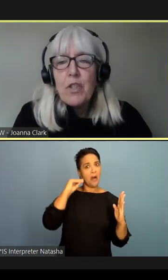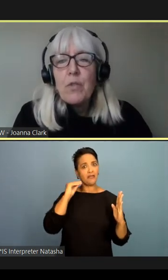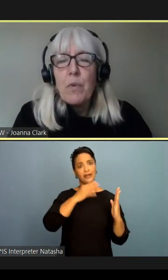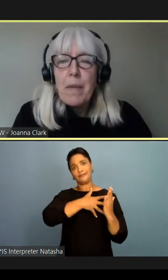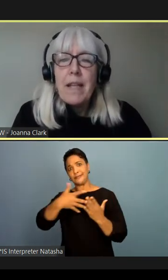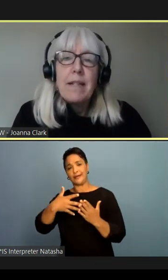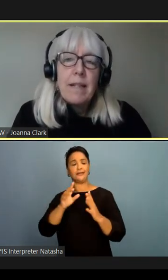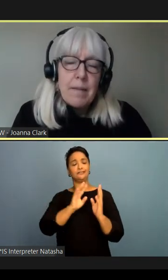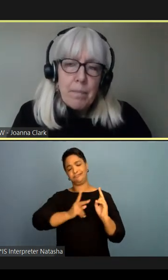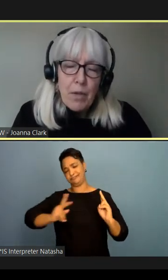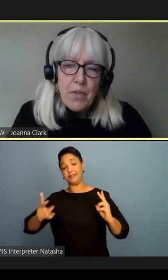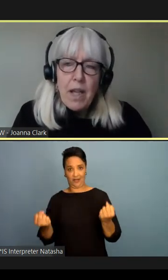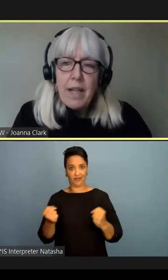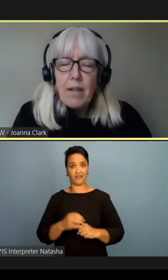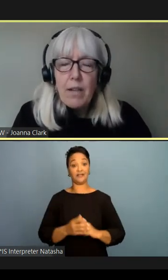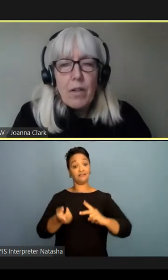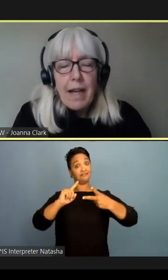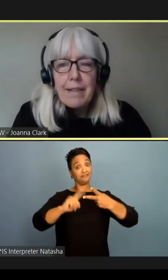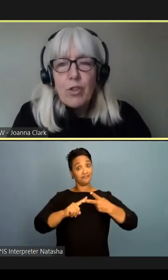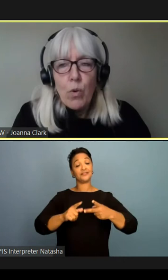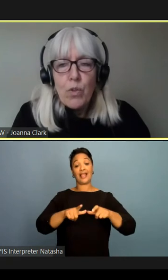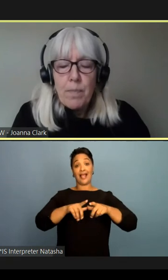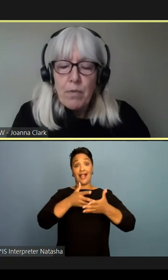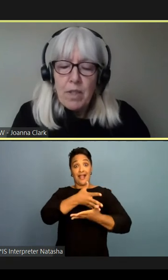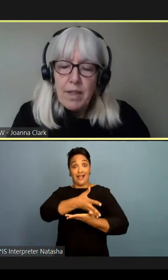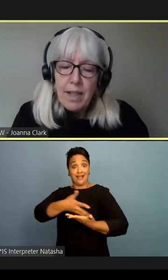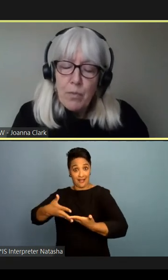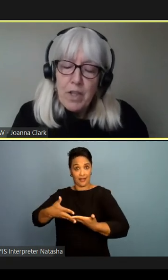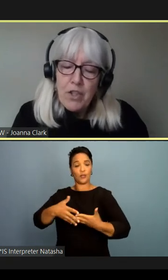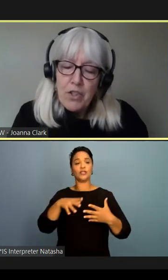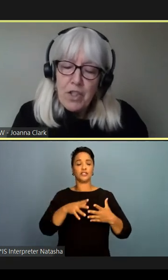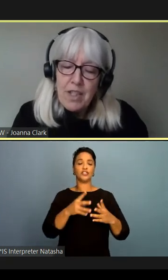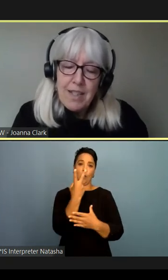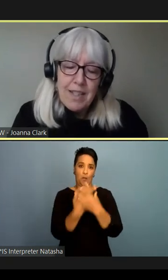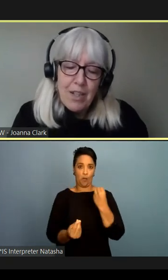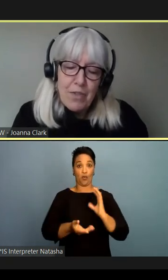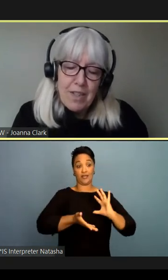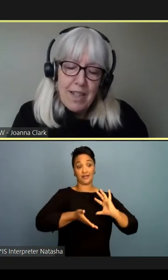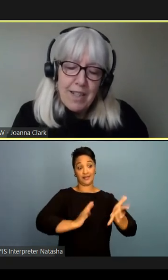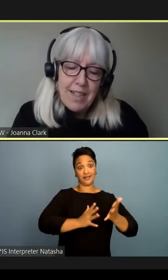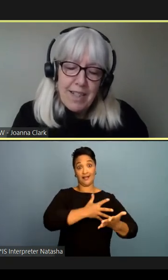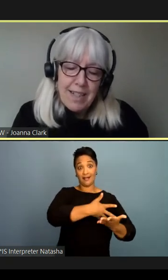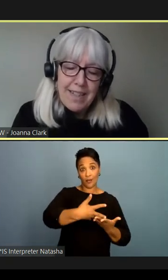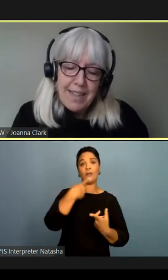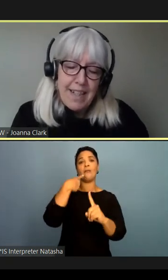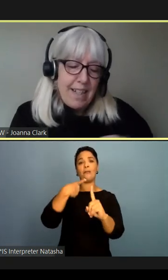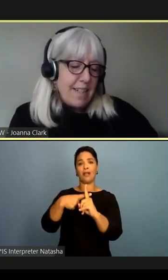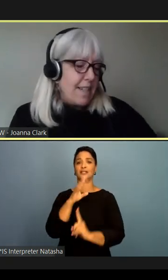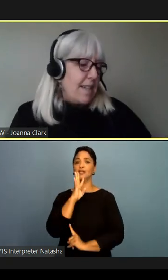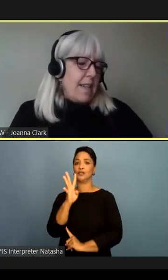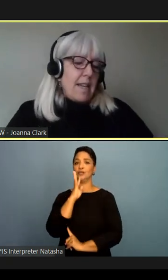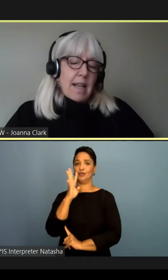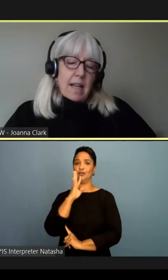language, we mean both sign and or spoken language, just so that that's